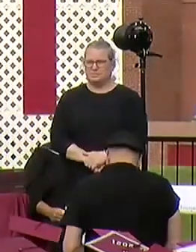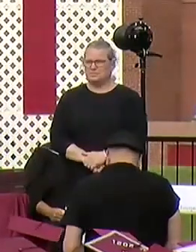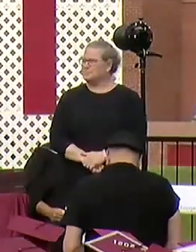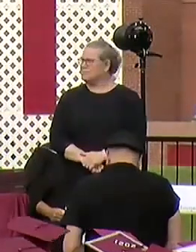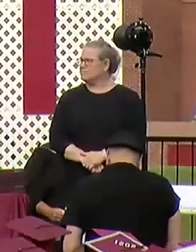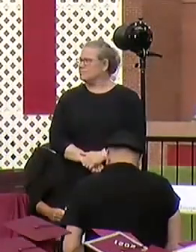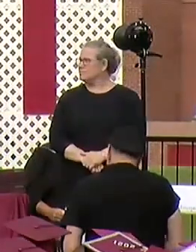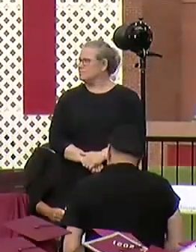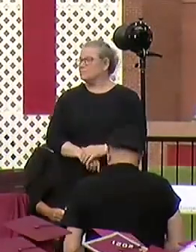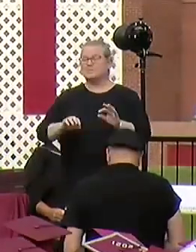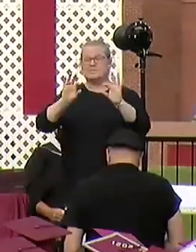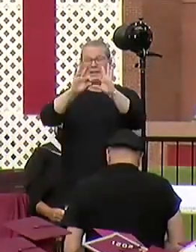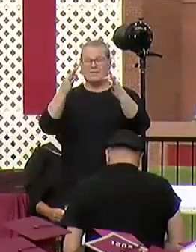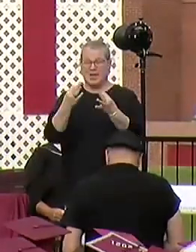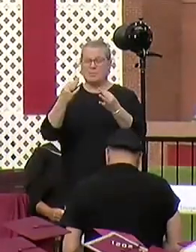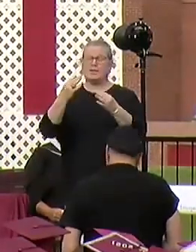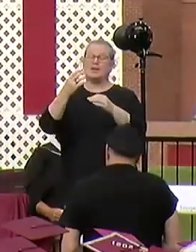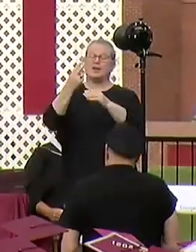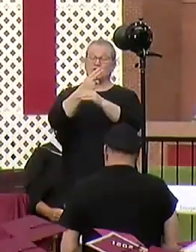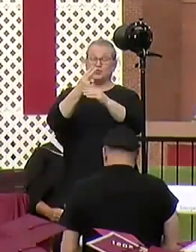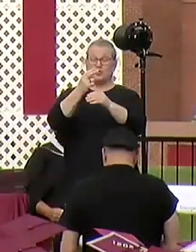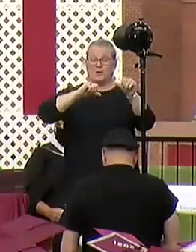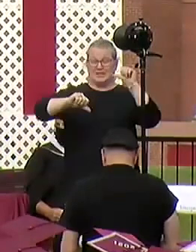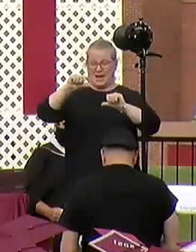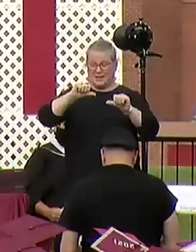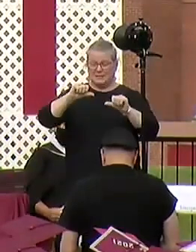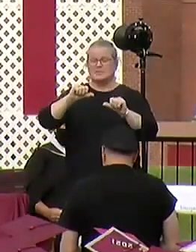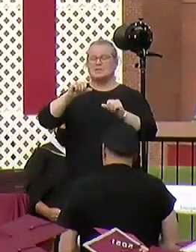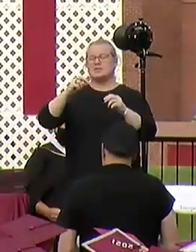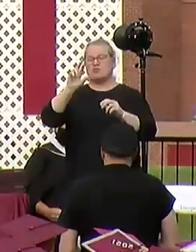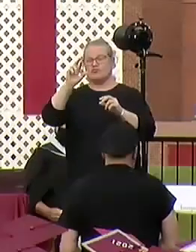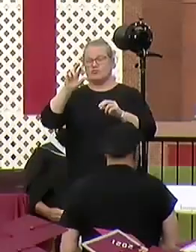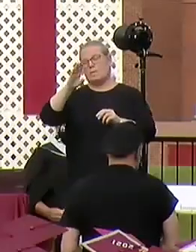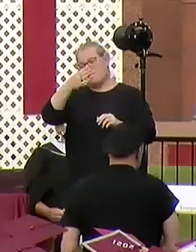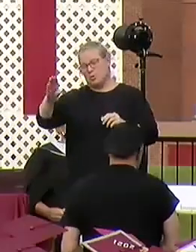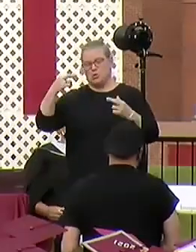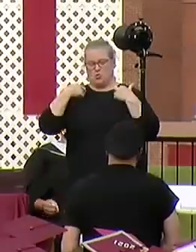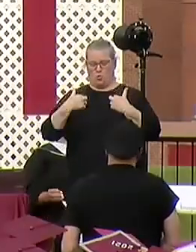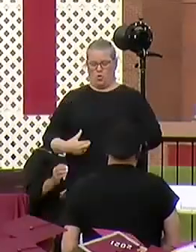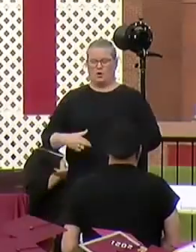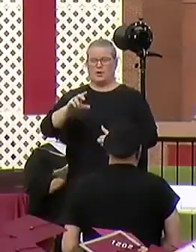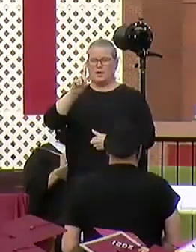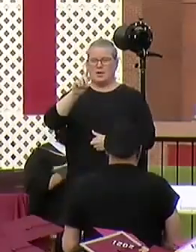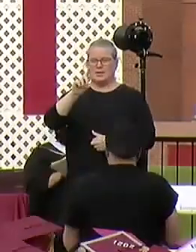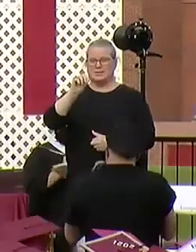In the Family and Consumer Science, Ms. Sue Clark will also present the Royal Blue Scholar Cord to Dontell Williams.